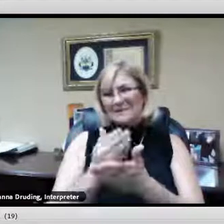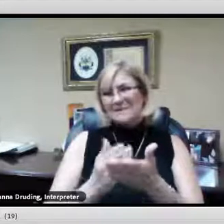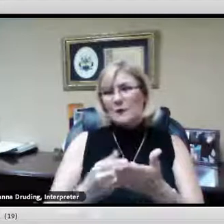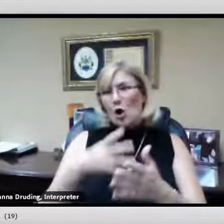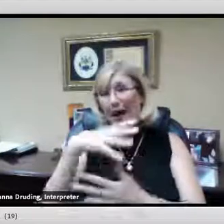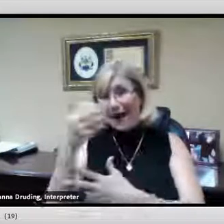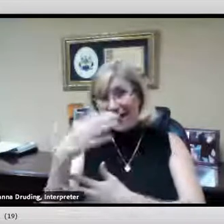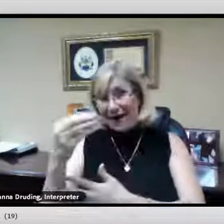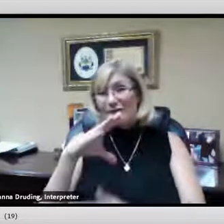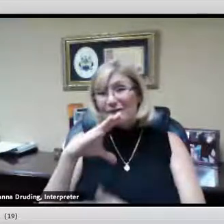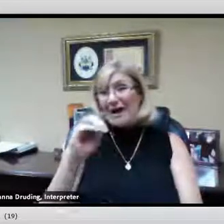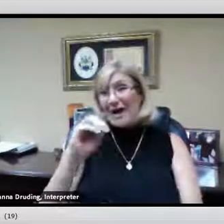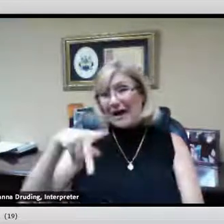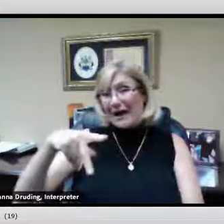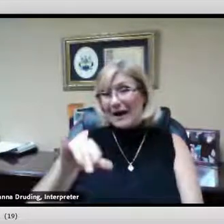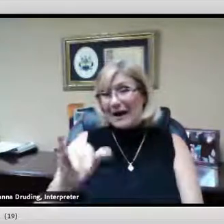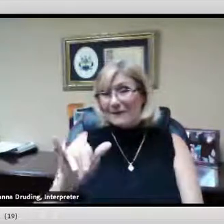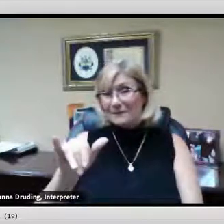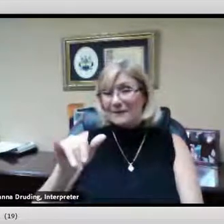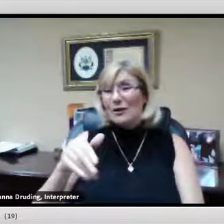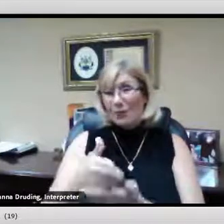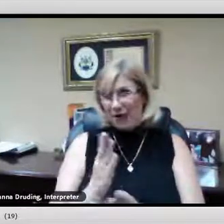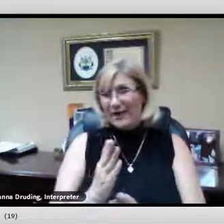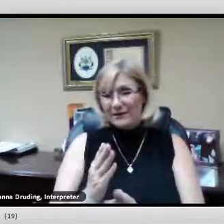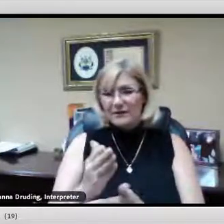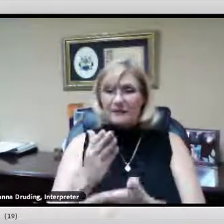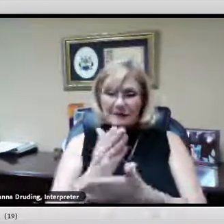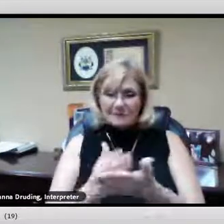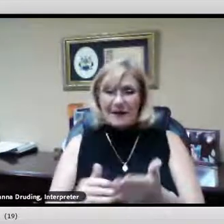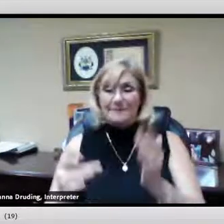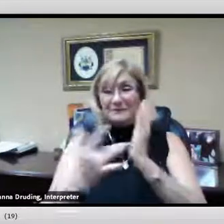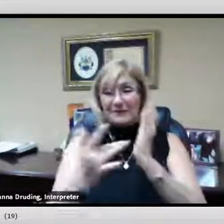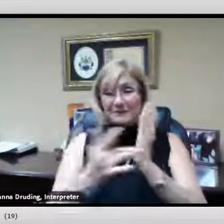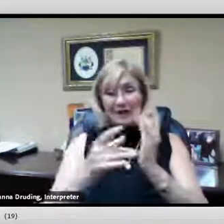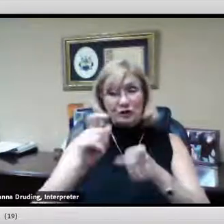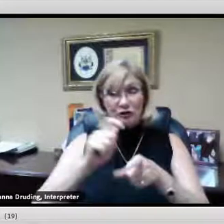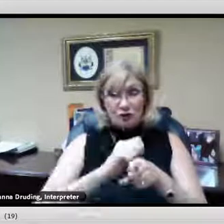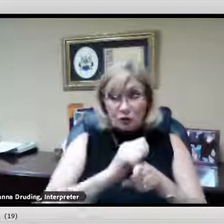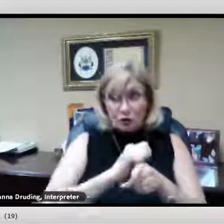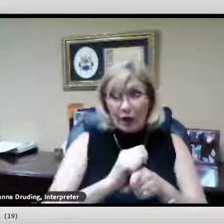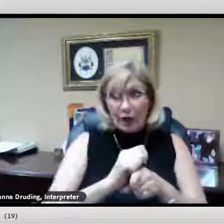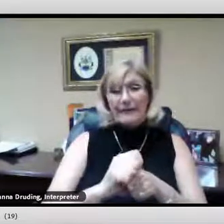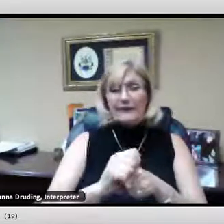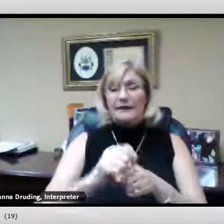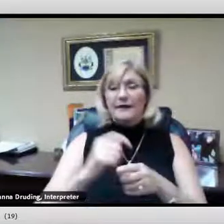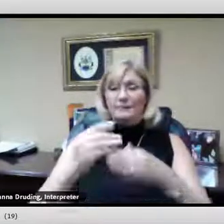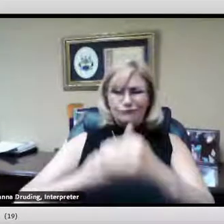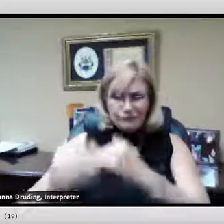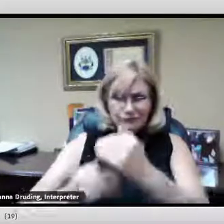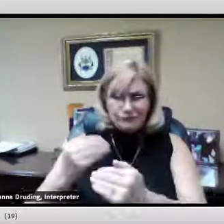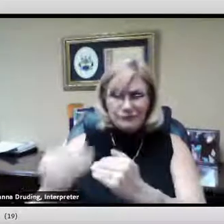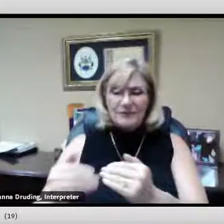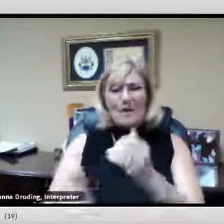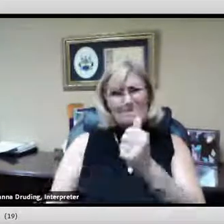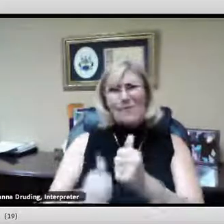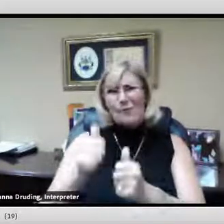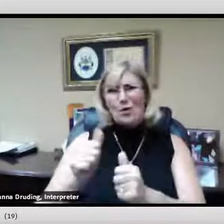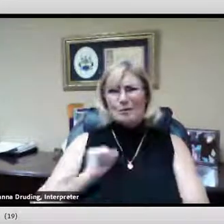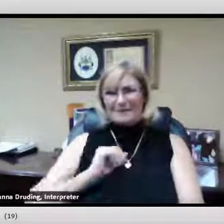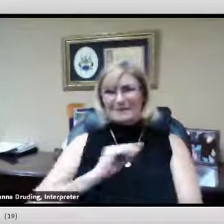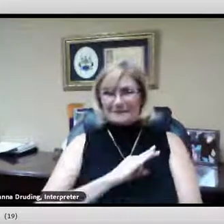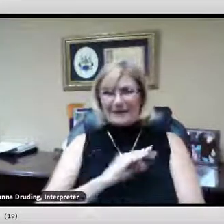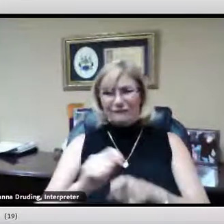copyright. Um, Staff and patron technology training is an ongoing thing. It's mostly staff training